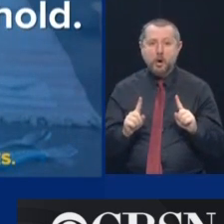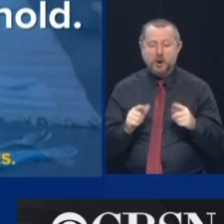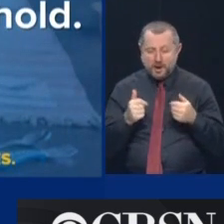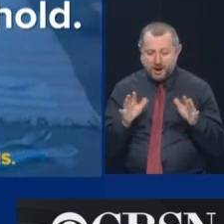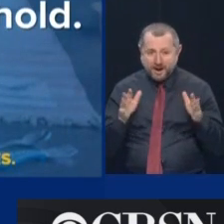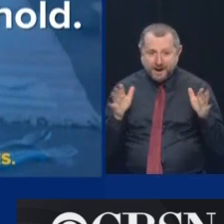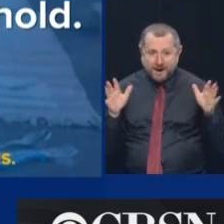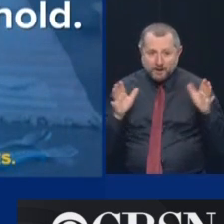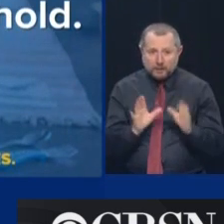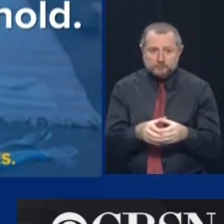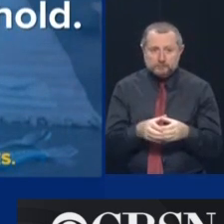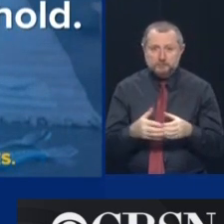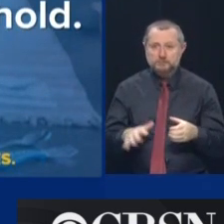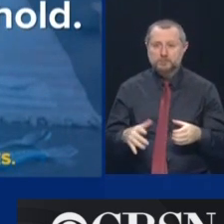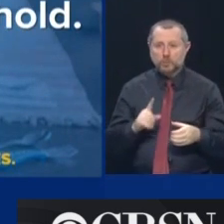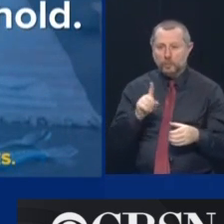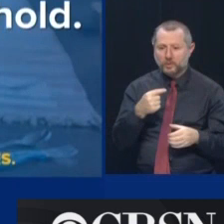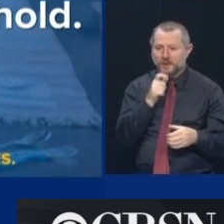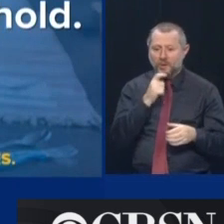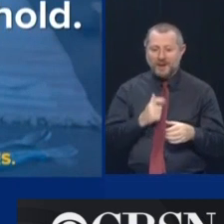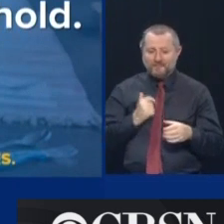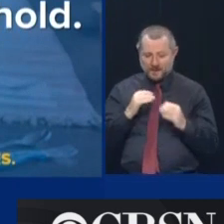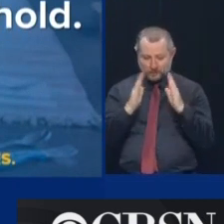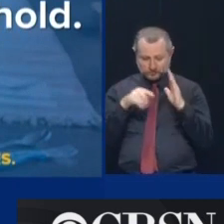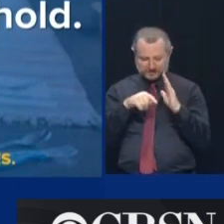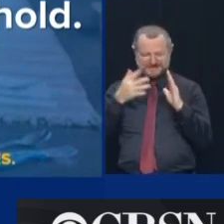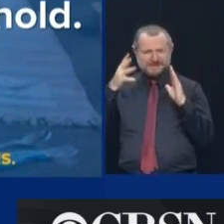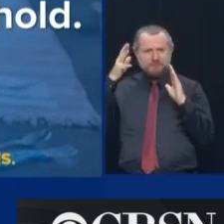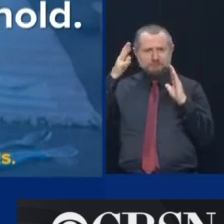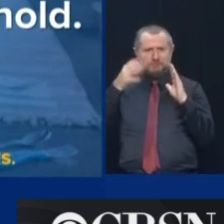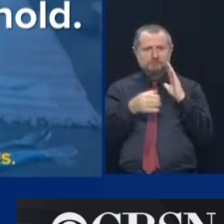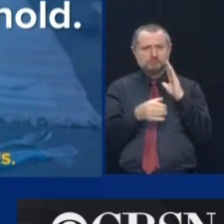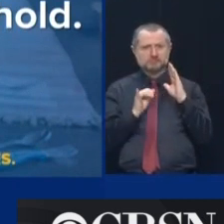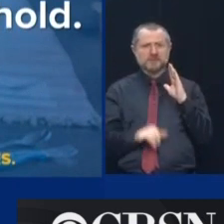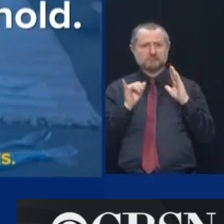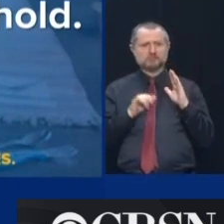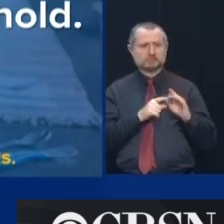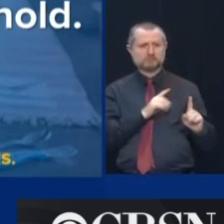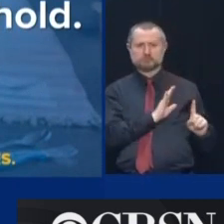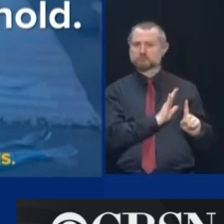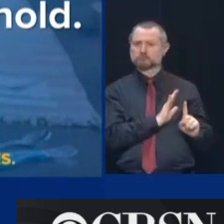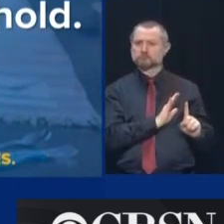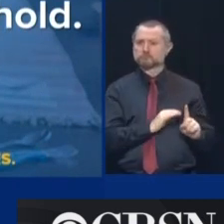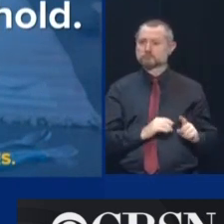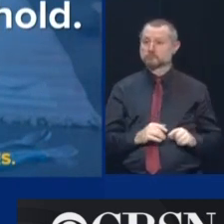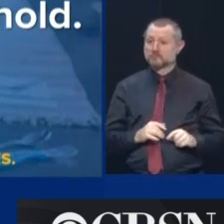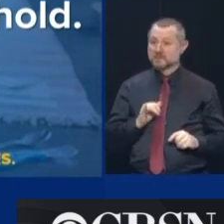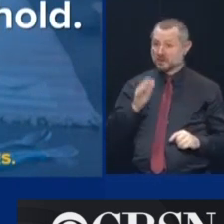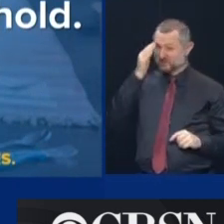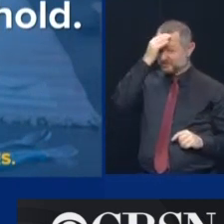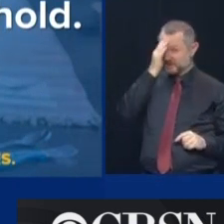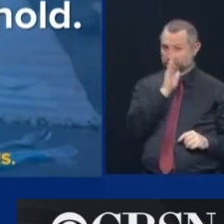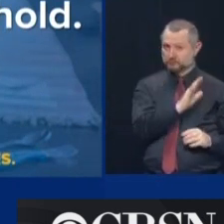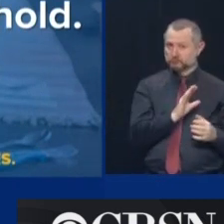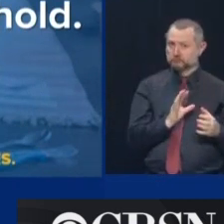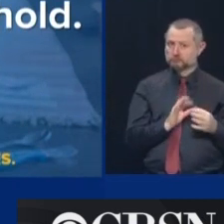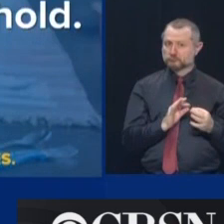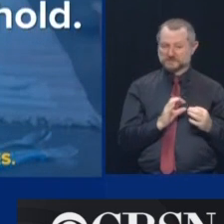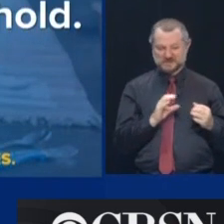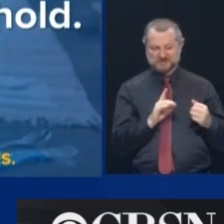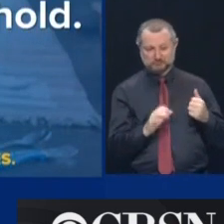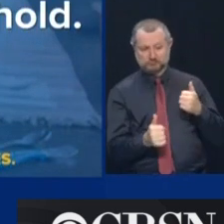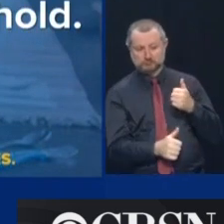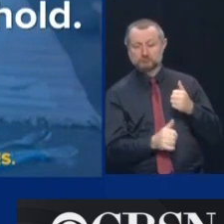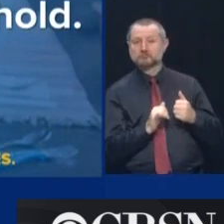Only celebrate with people currently in your household. That's Donald Trump's administration.